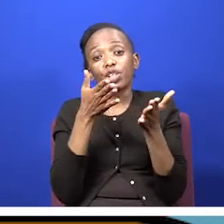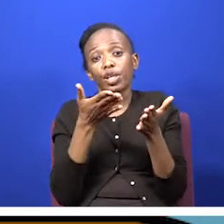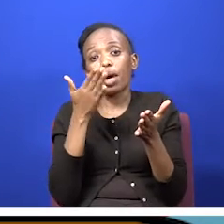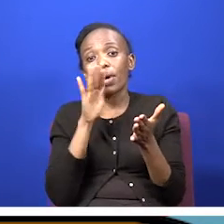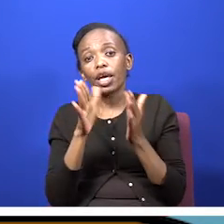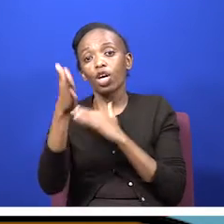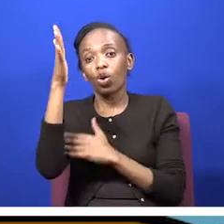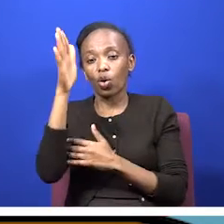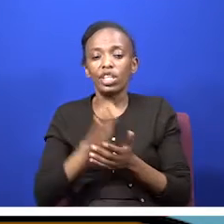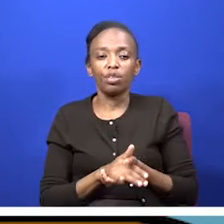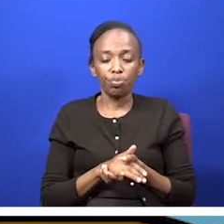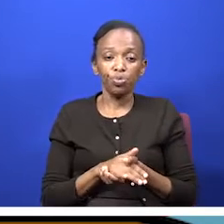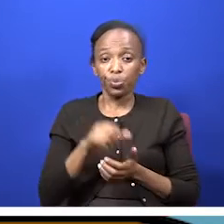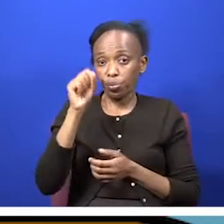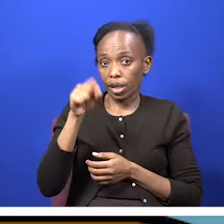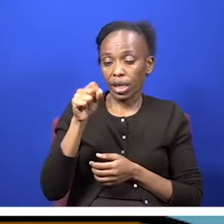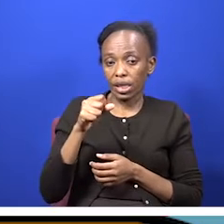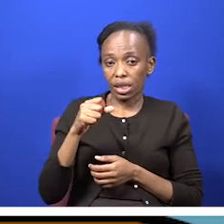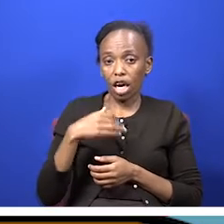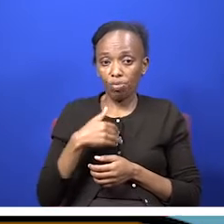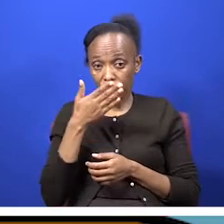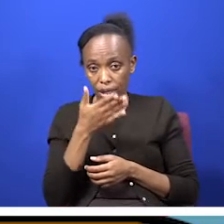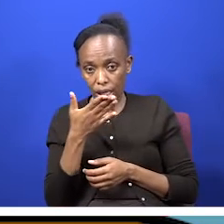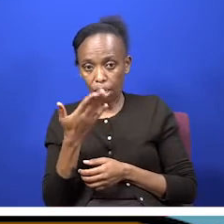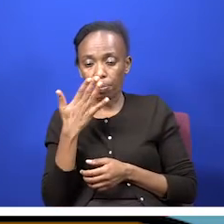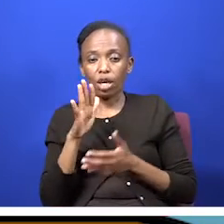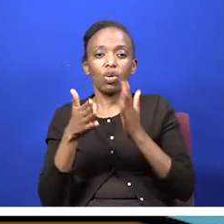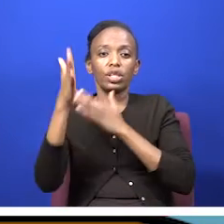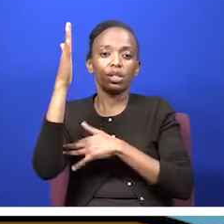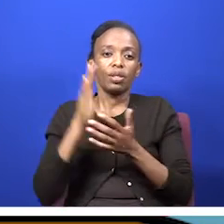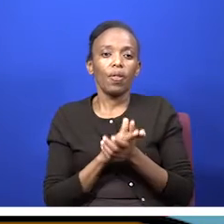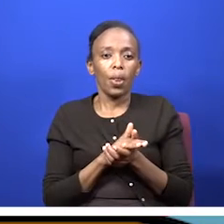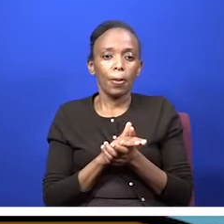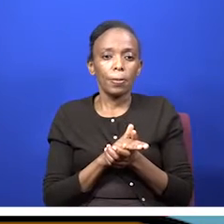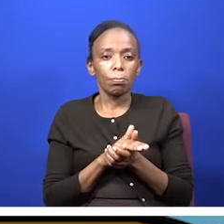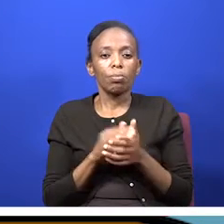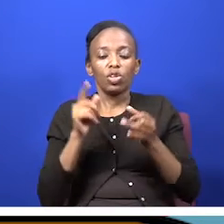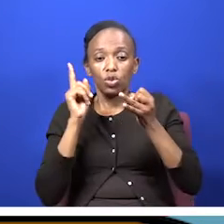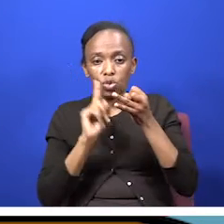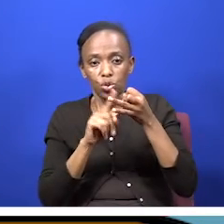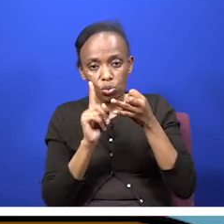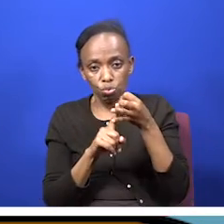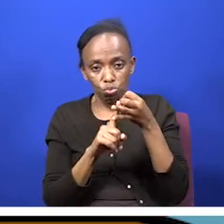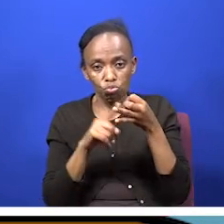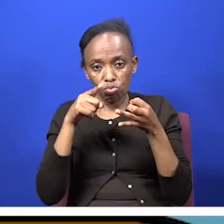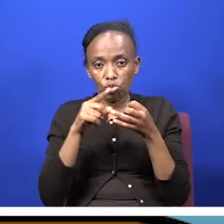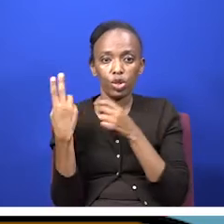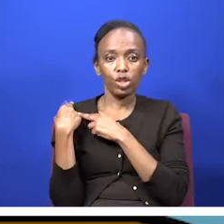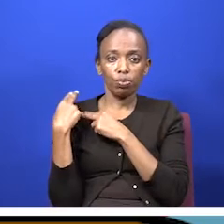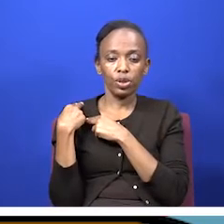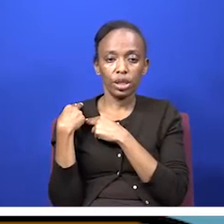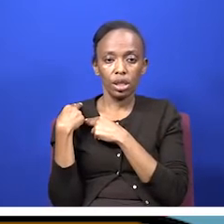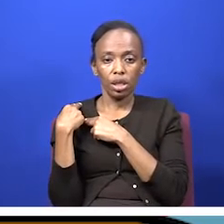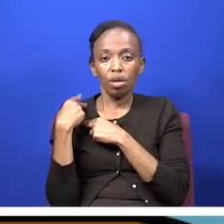their positions by God. Yes, they have been put in their positions by God. And then number two,